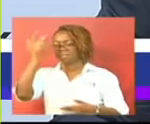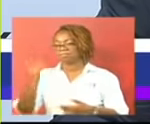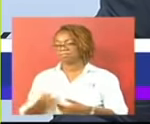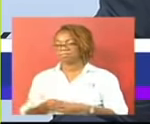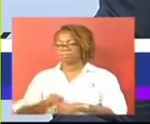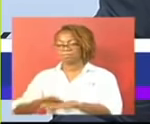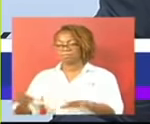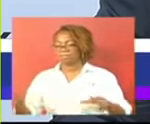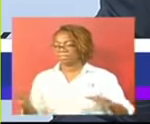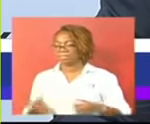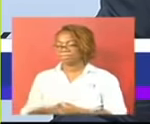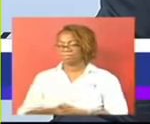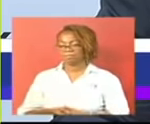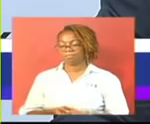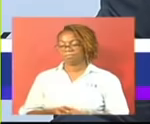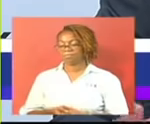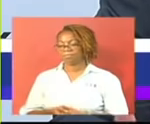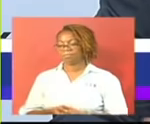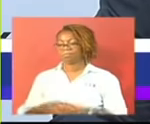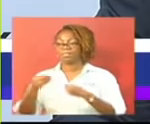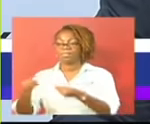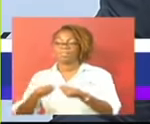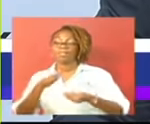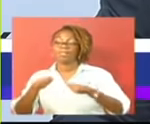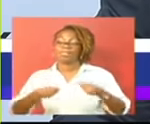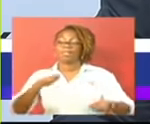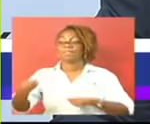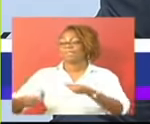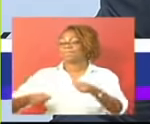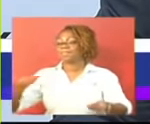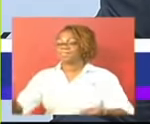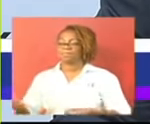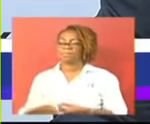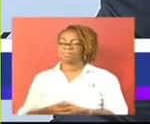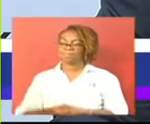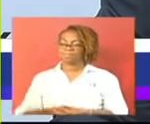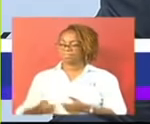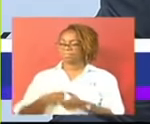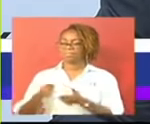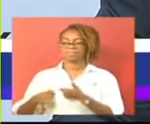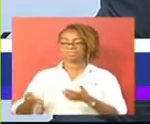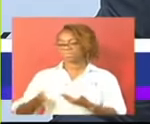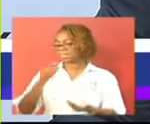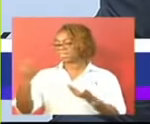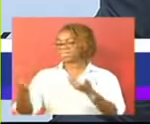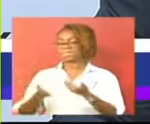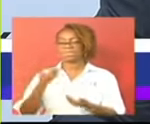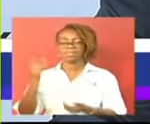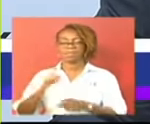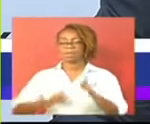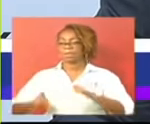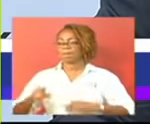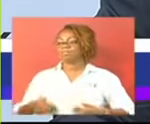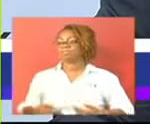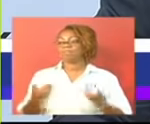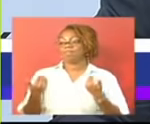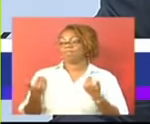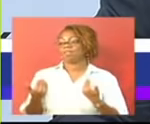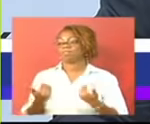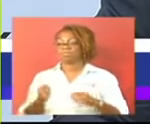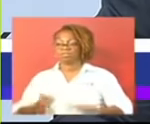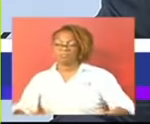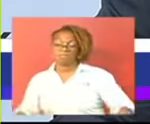next. And in so doing, it also makes it easier to get to individuals of different age groups. Now, one of the things that we did find was